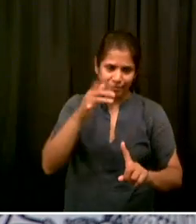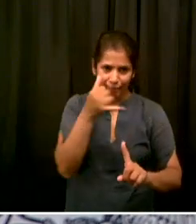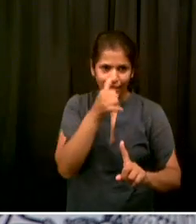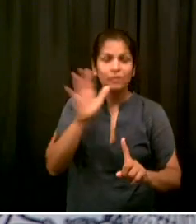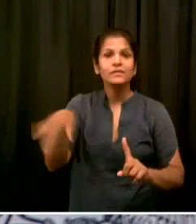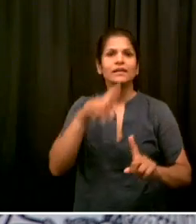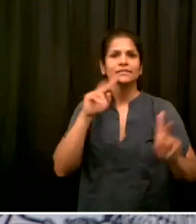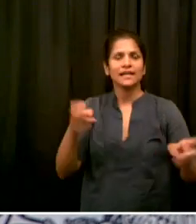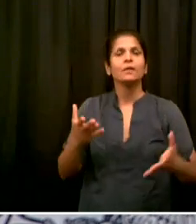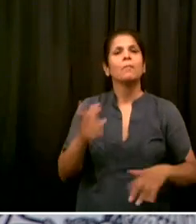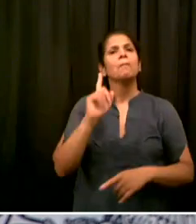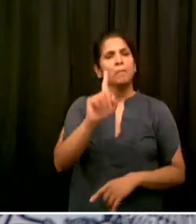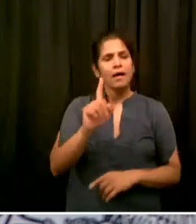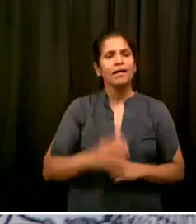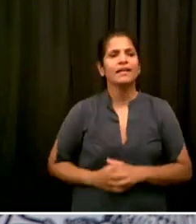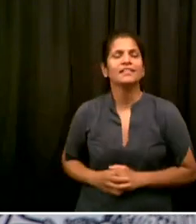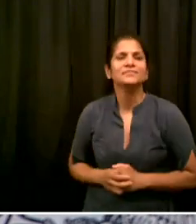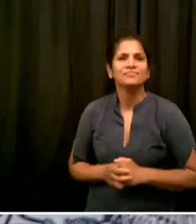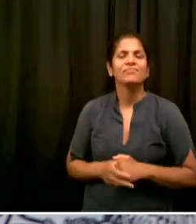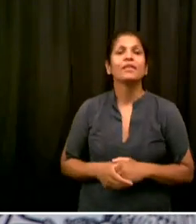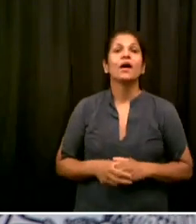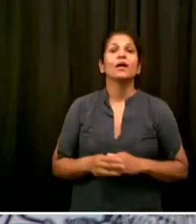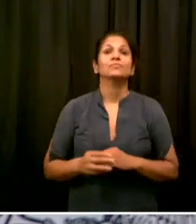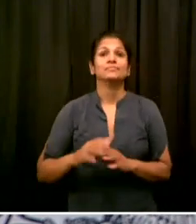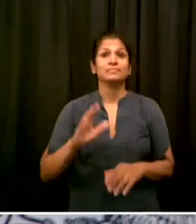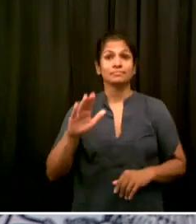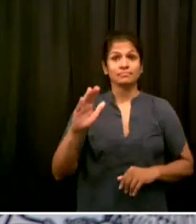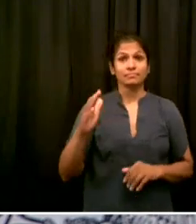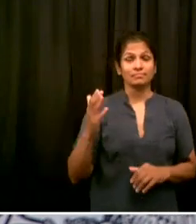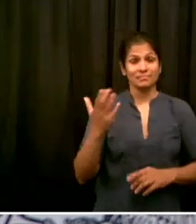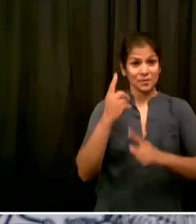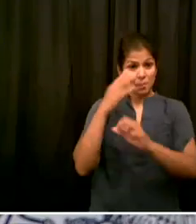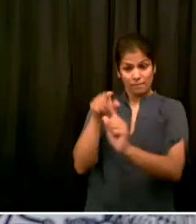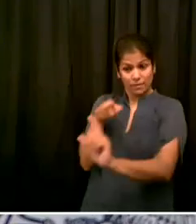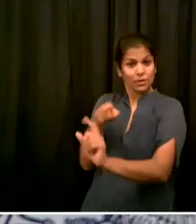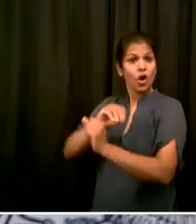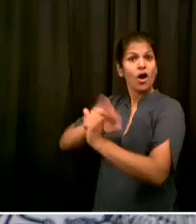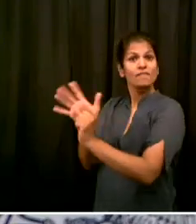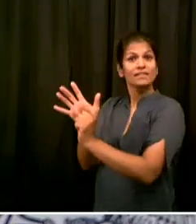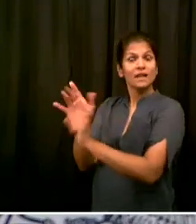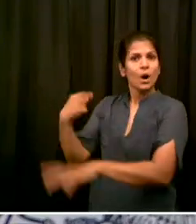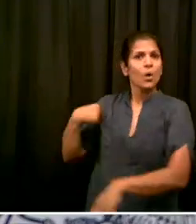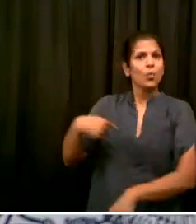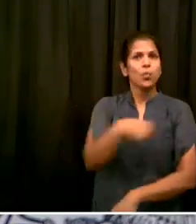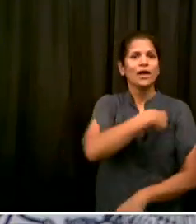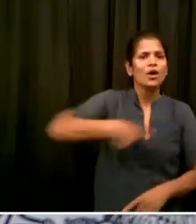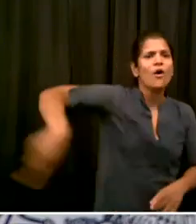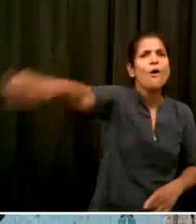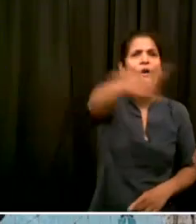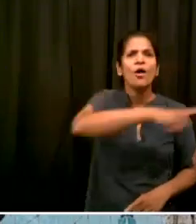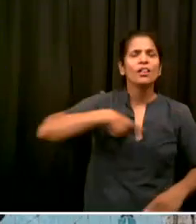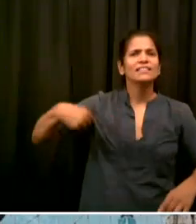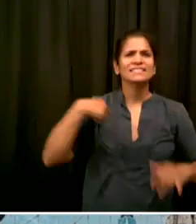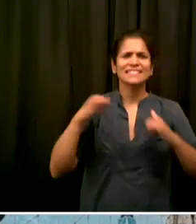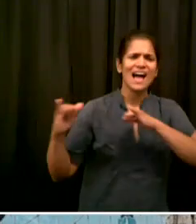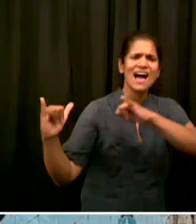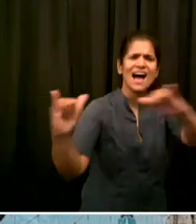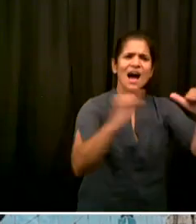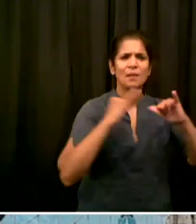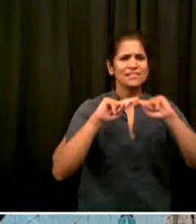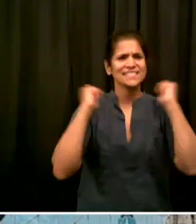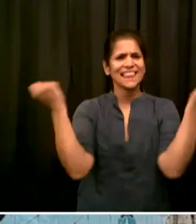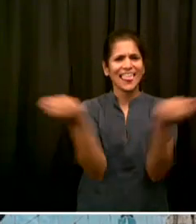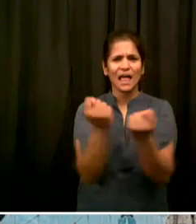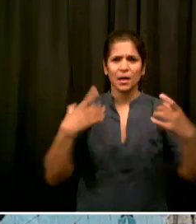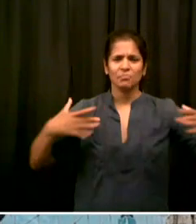because of the coronavirus, we are all on the same team. So whether you're a Mets fan, a Yankees fan, or a fan of another